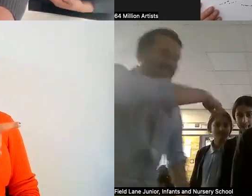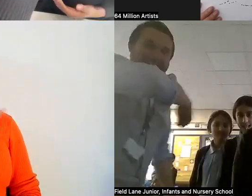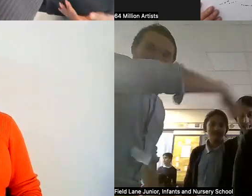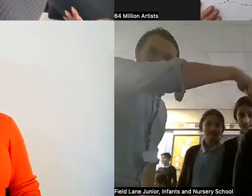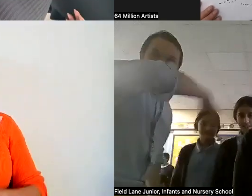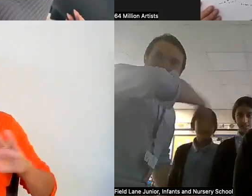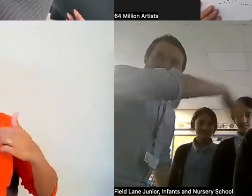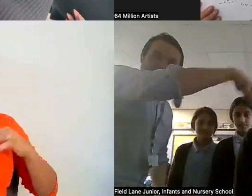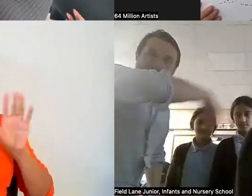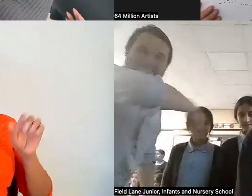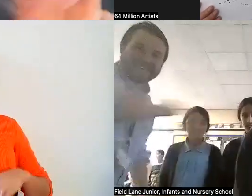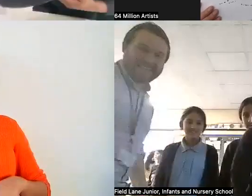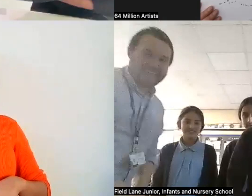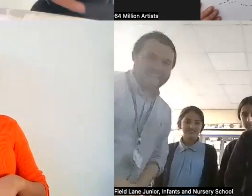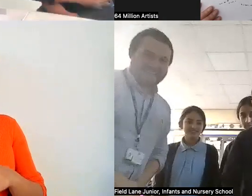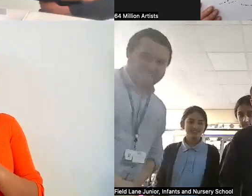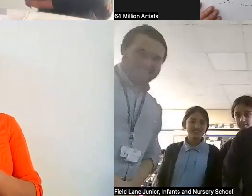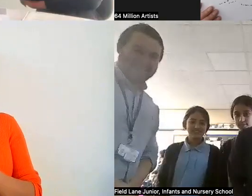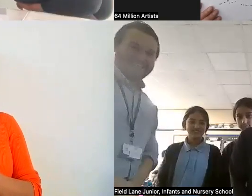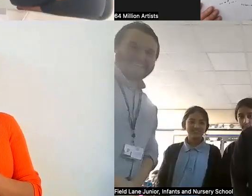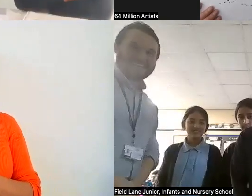No. I'm not year six.